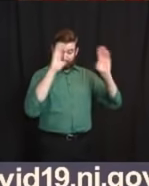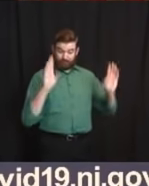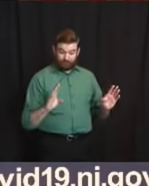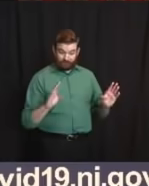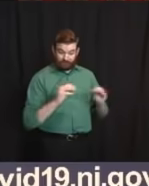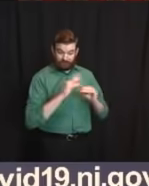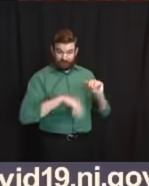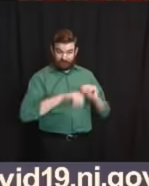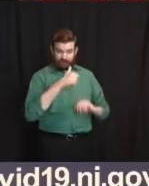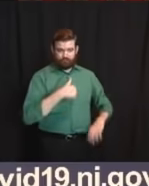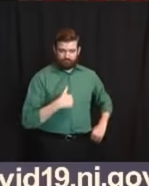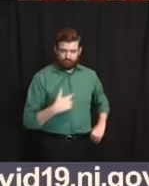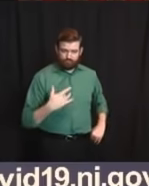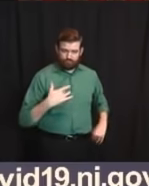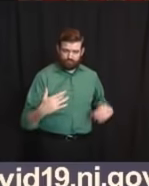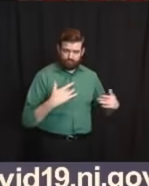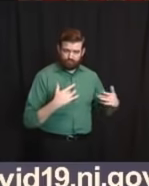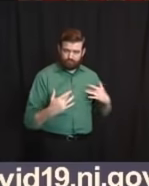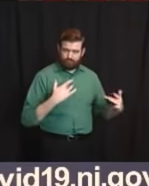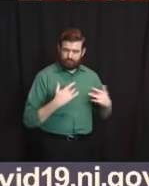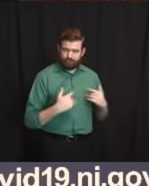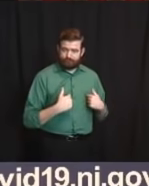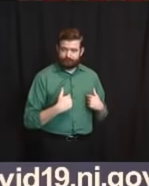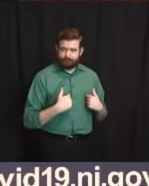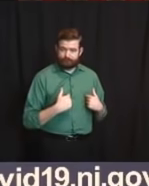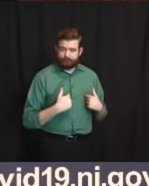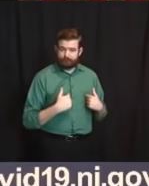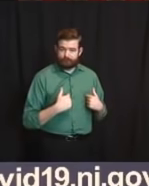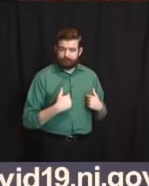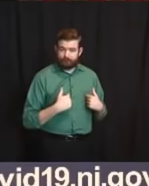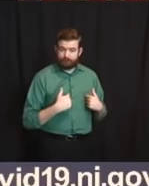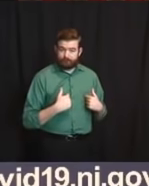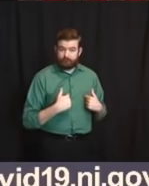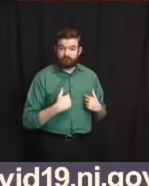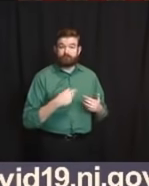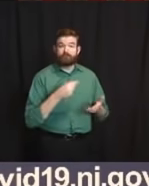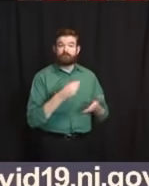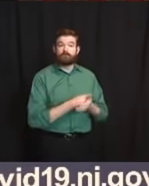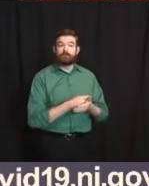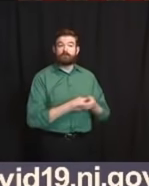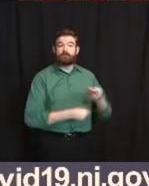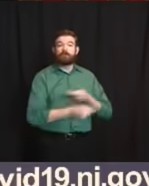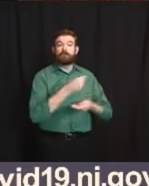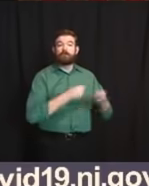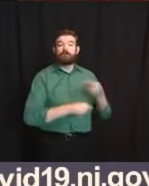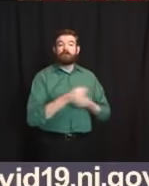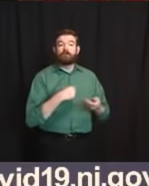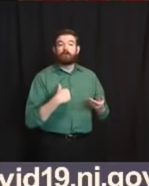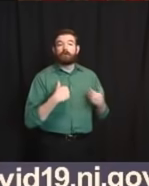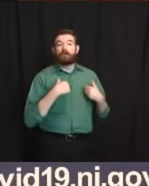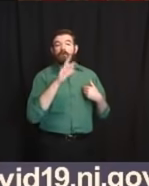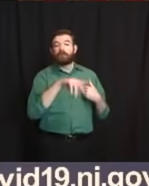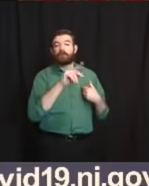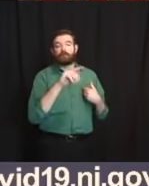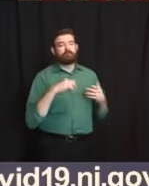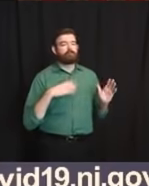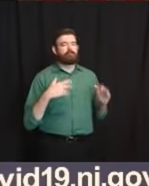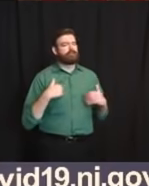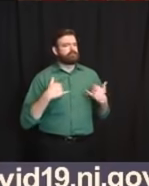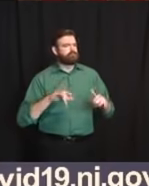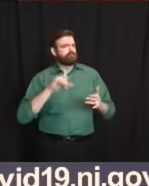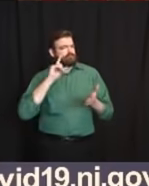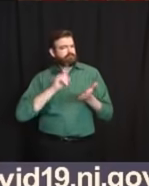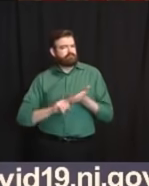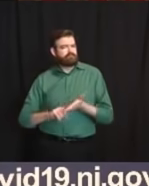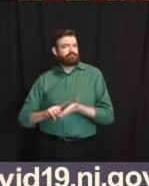concern. Too early on the budget update. I don't have a crisp answer for you on that. We're looking at everything right now. We have to. We've